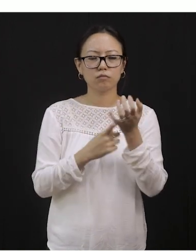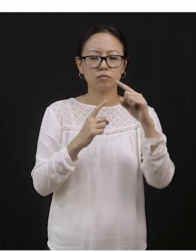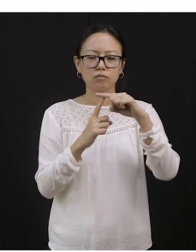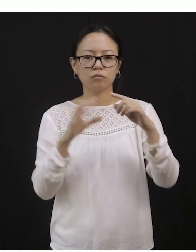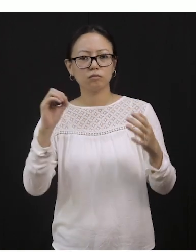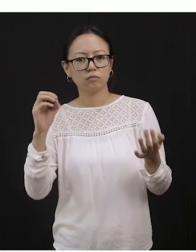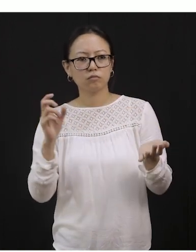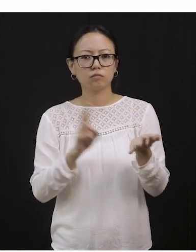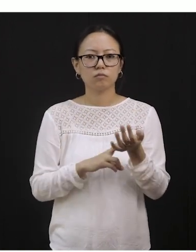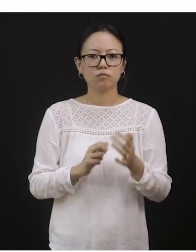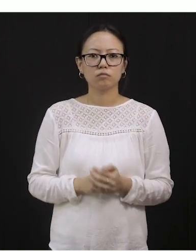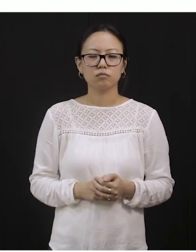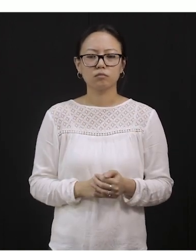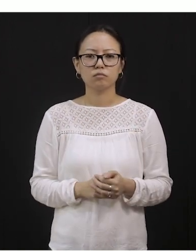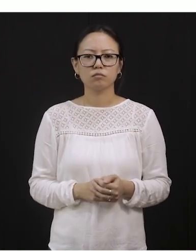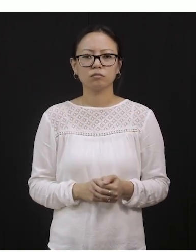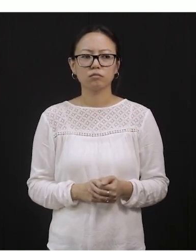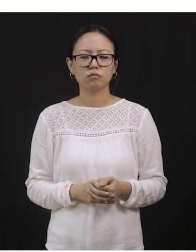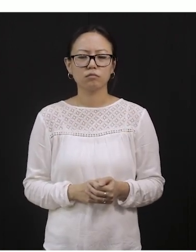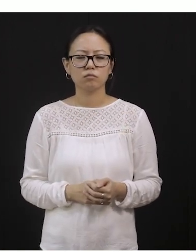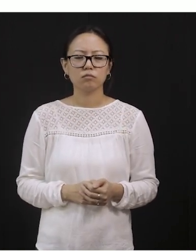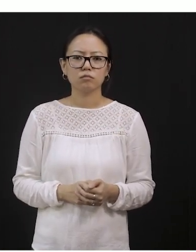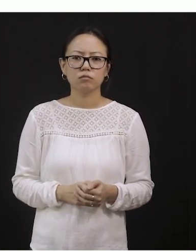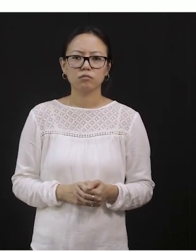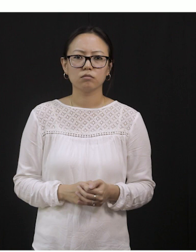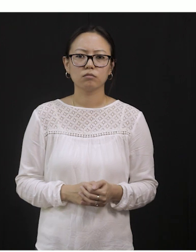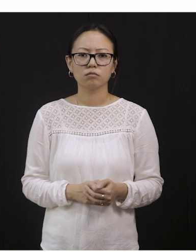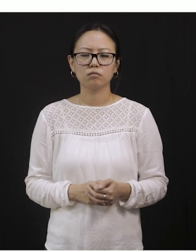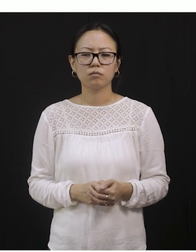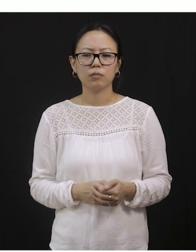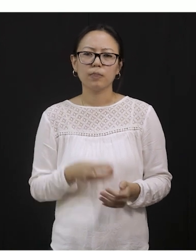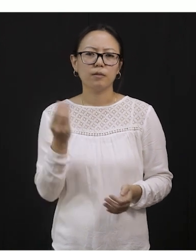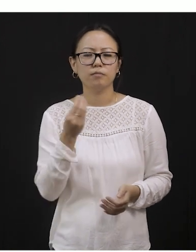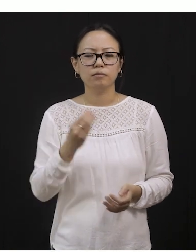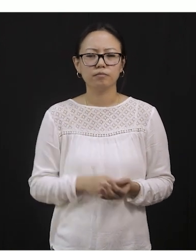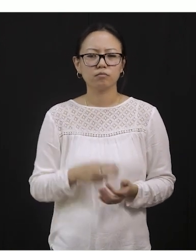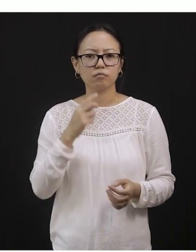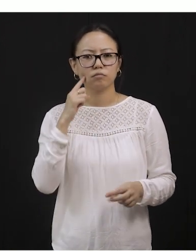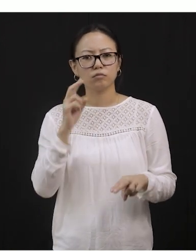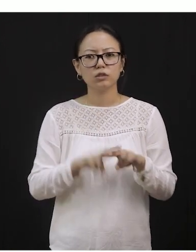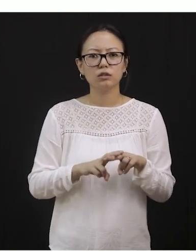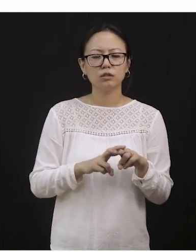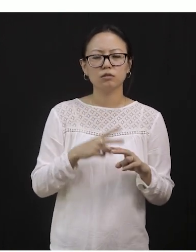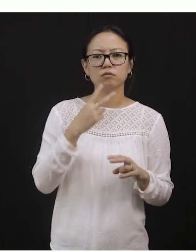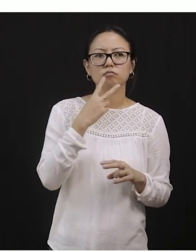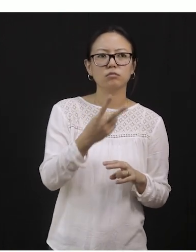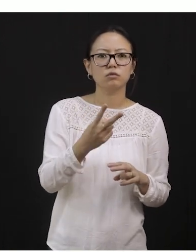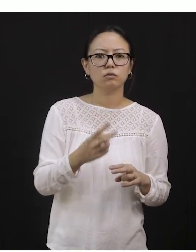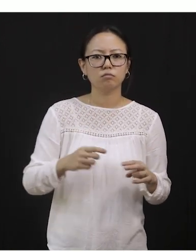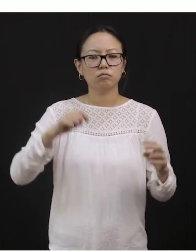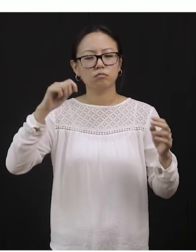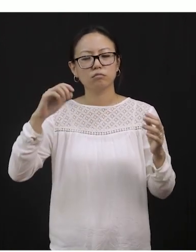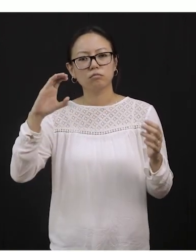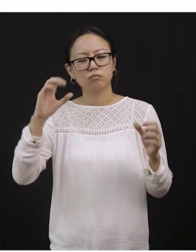right? So when you're watching a cartoon show, a humble request to you all, do not just watch for the sake of watching